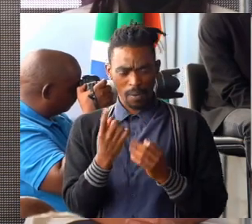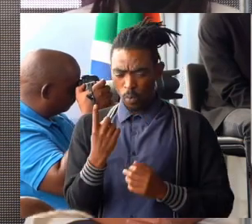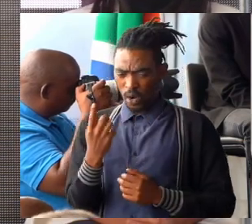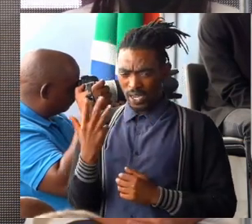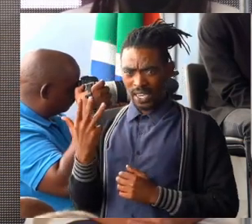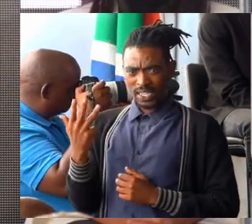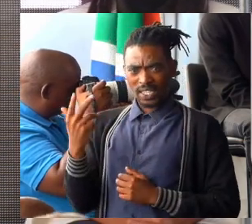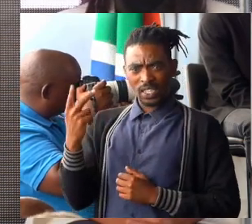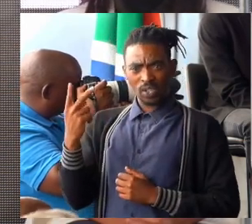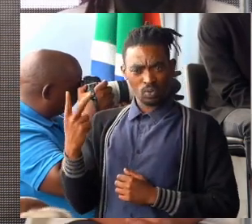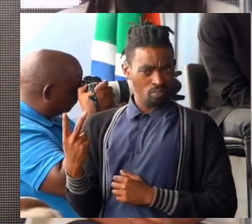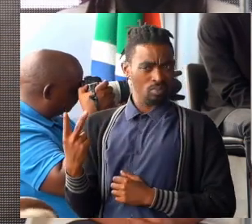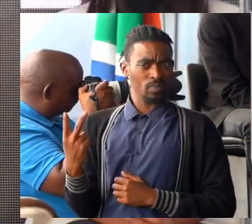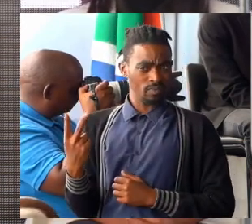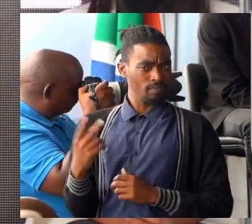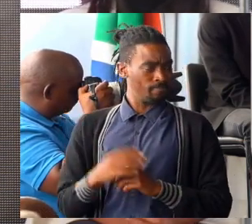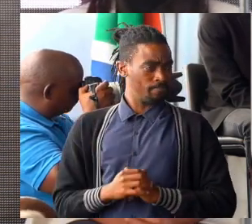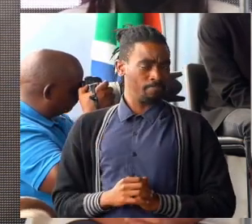1982.